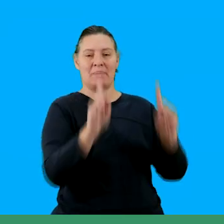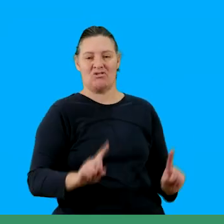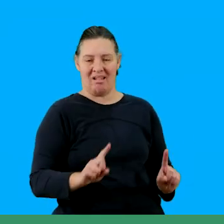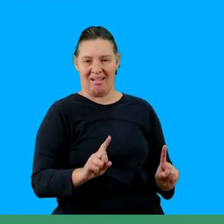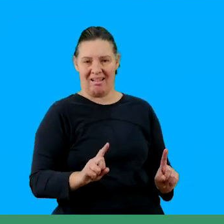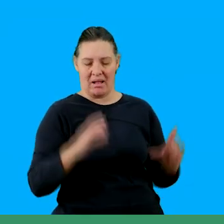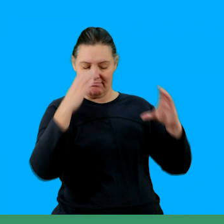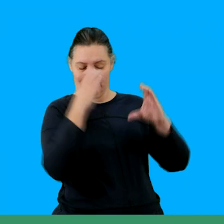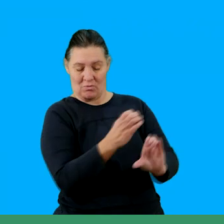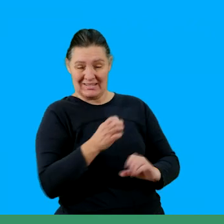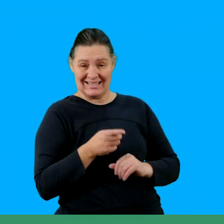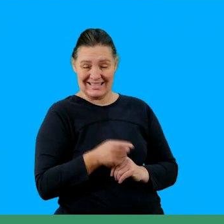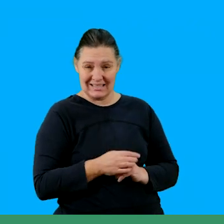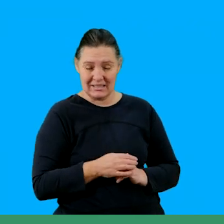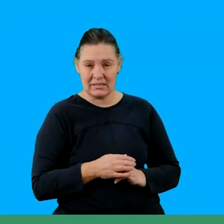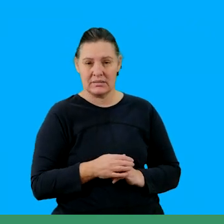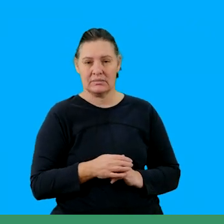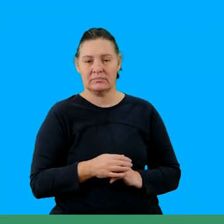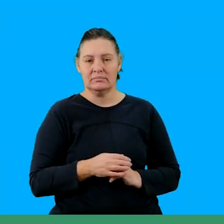specializes